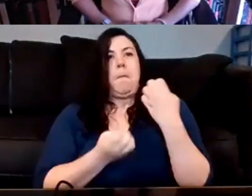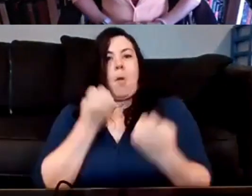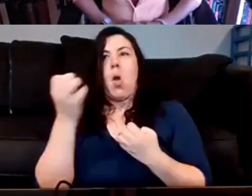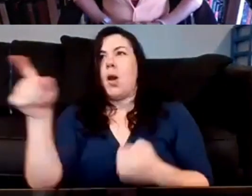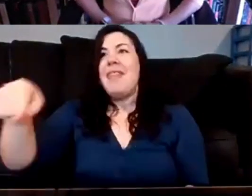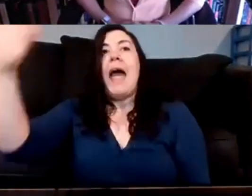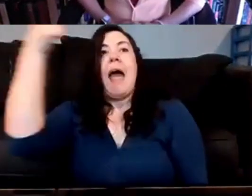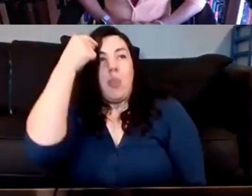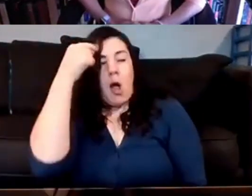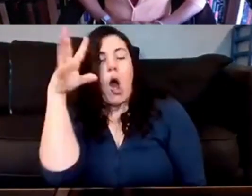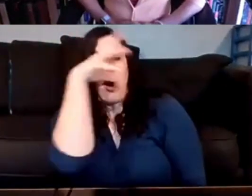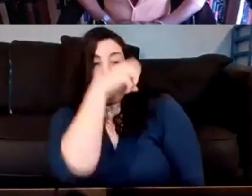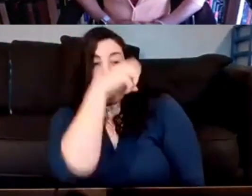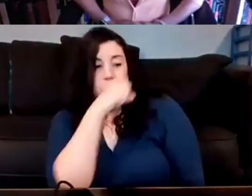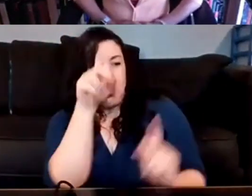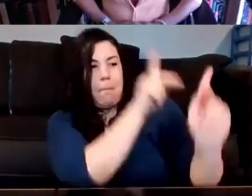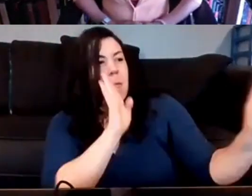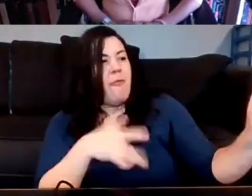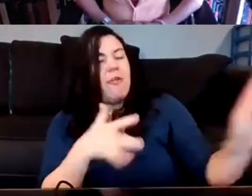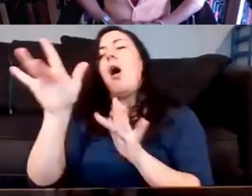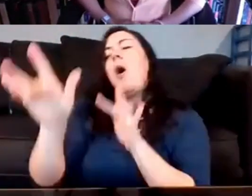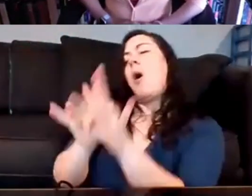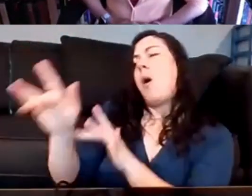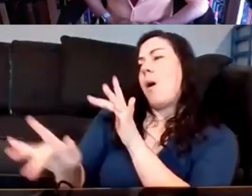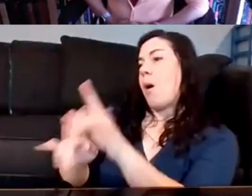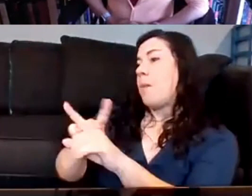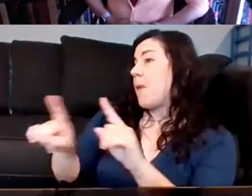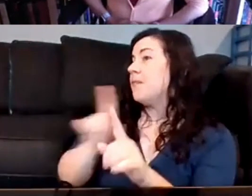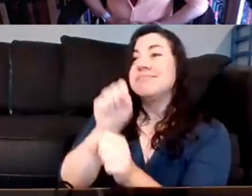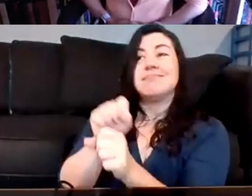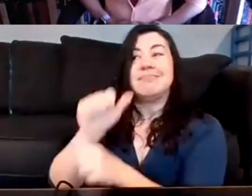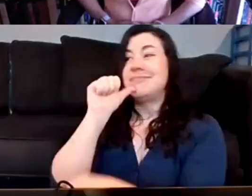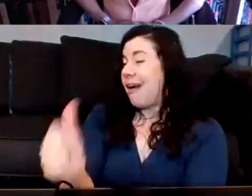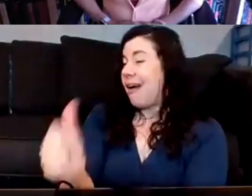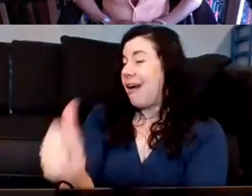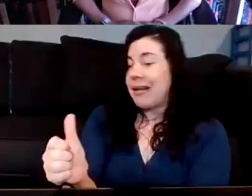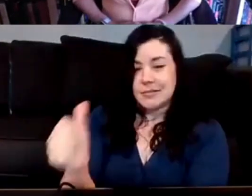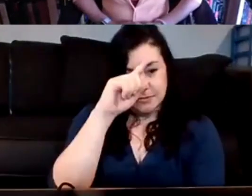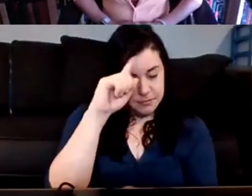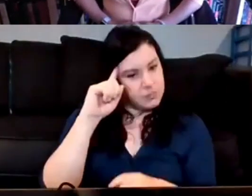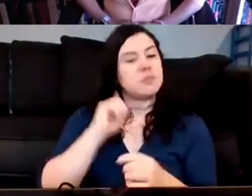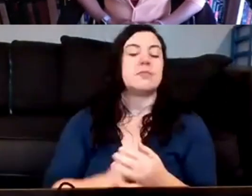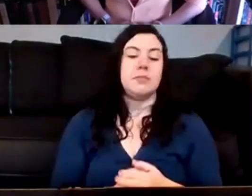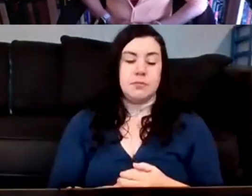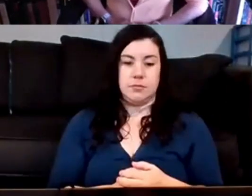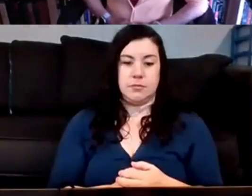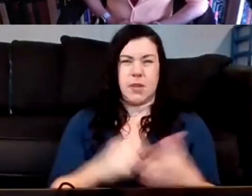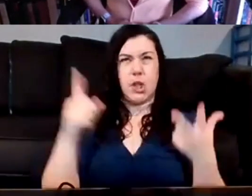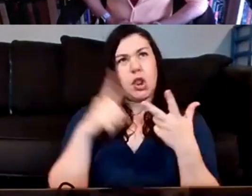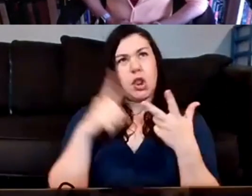of identification. Right? Yeah. And then the third thing, which now can I